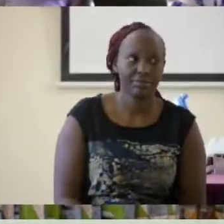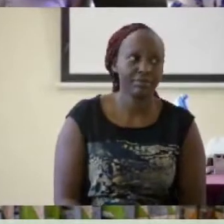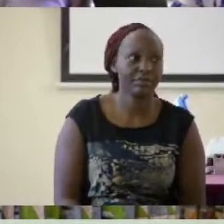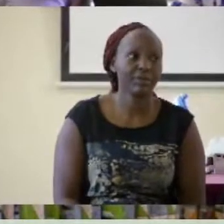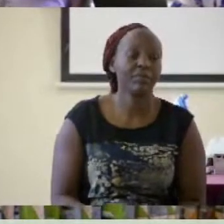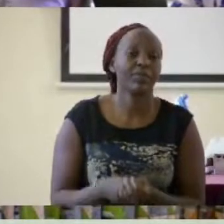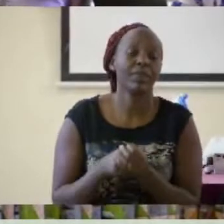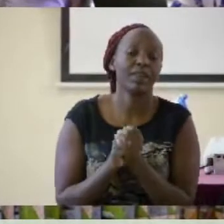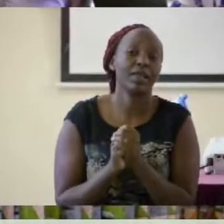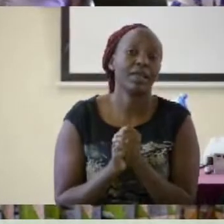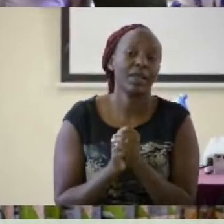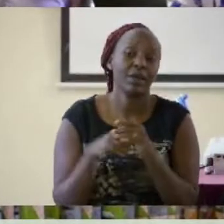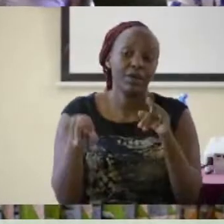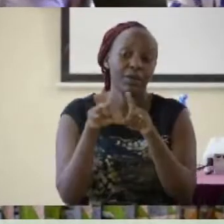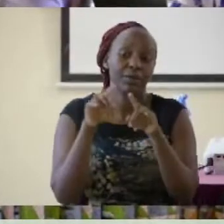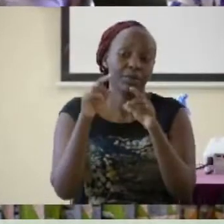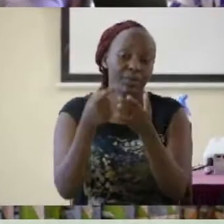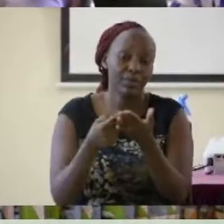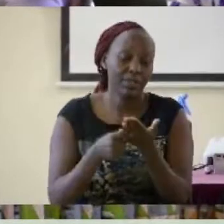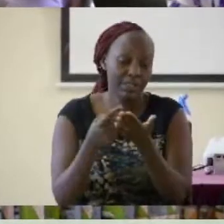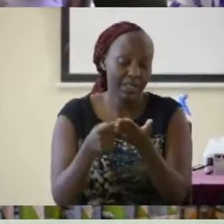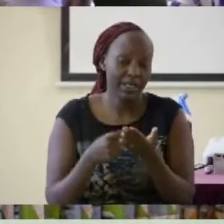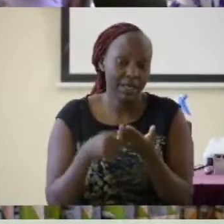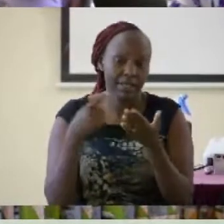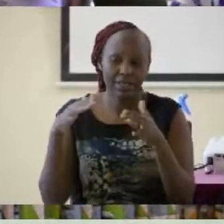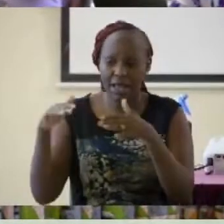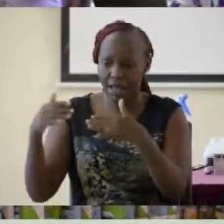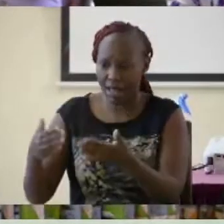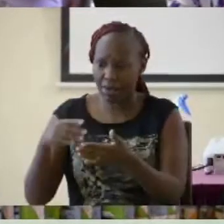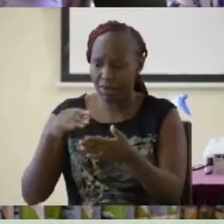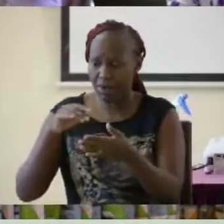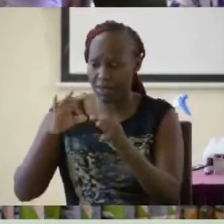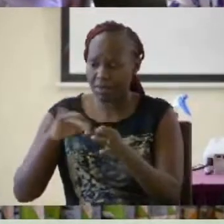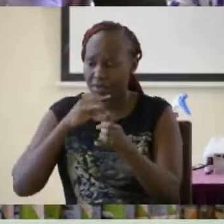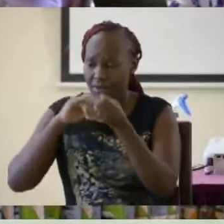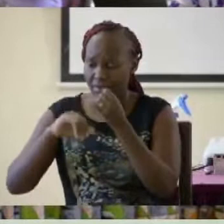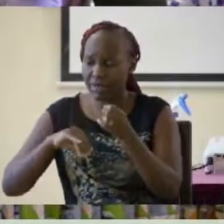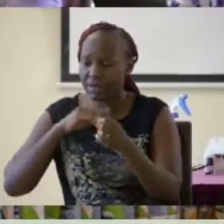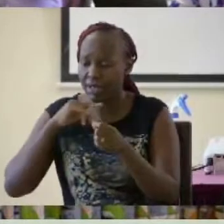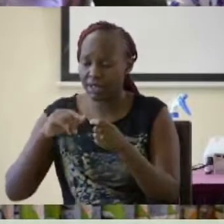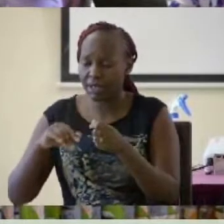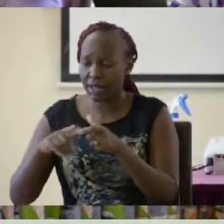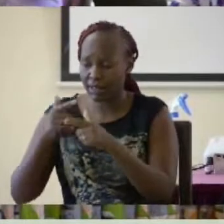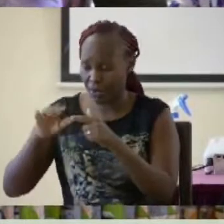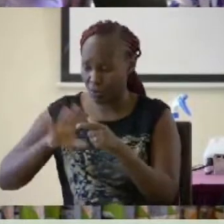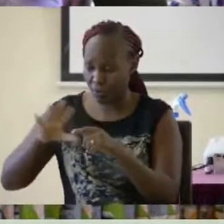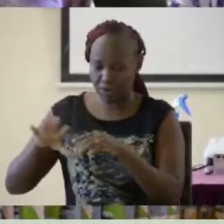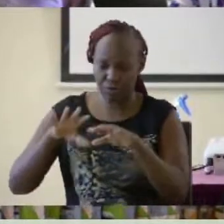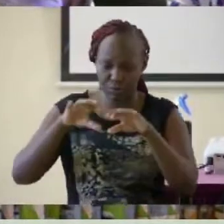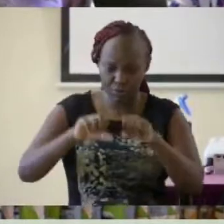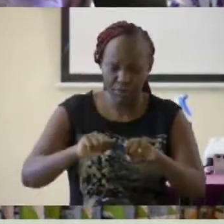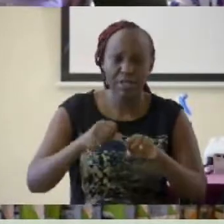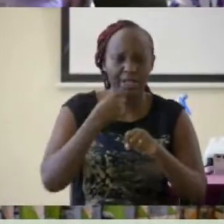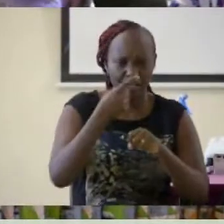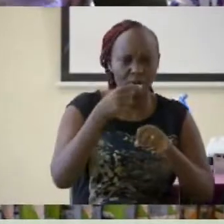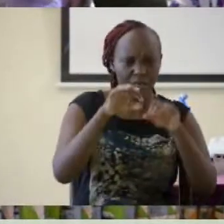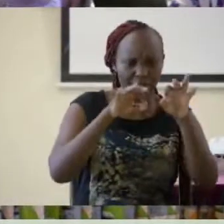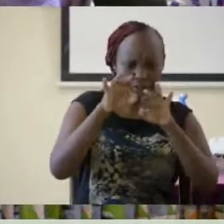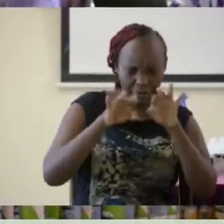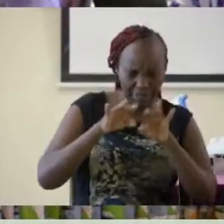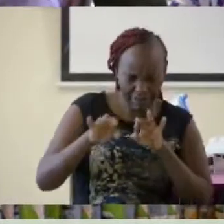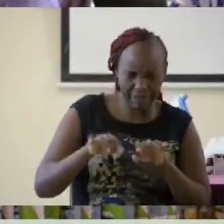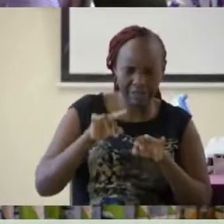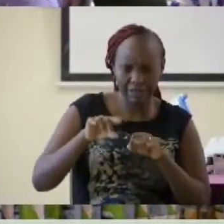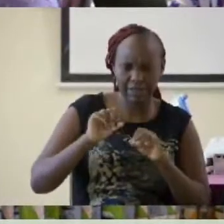We then discussed widow inheritance. And we were told what widow inheritance was all about. It was a